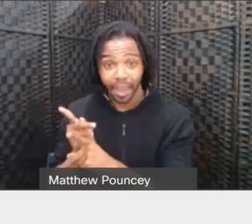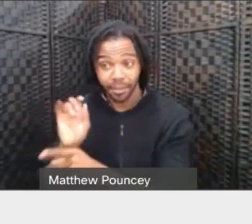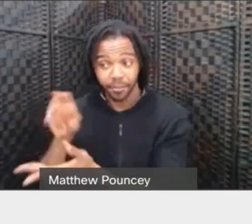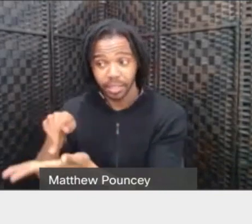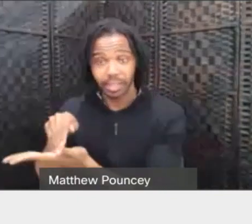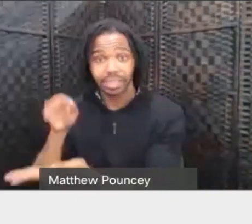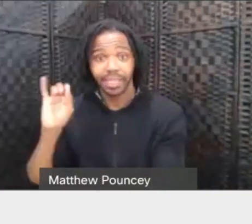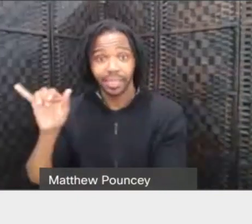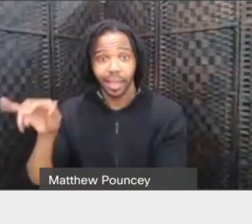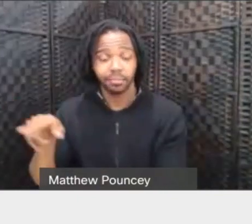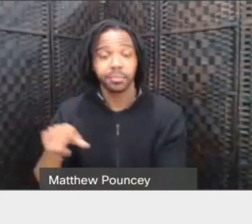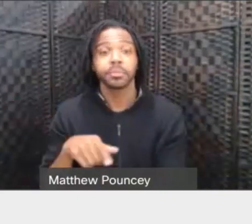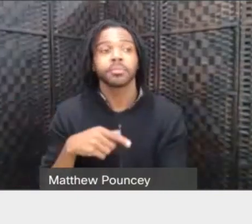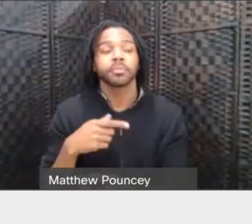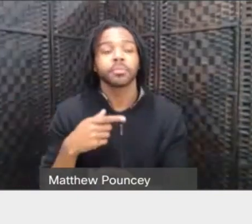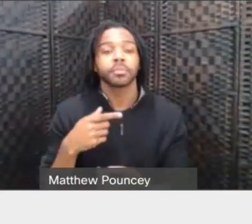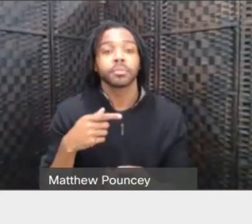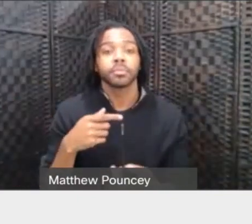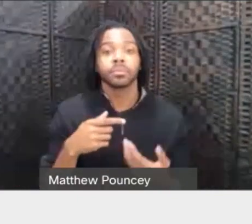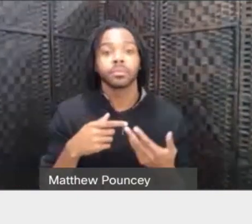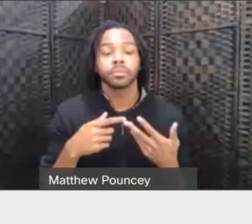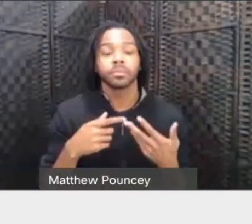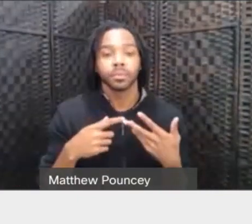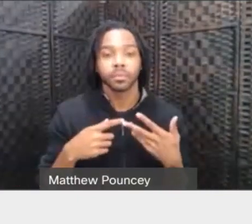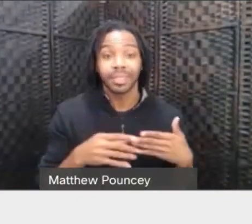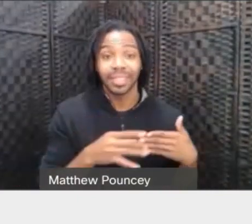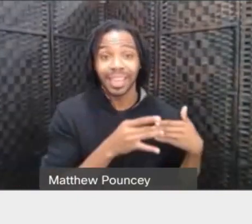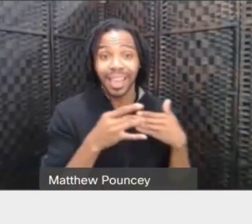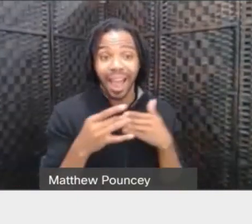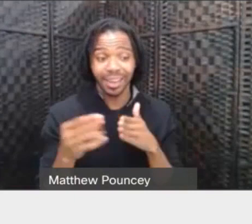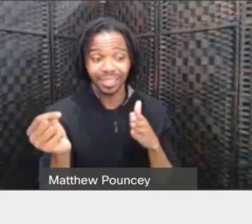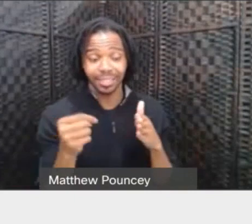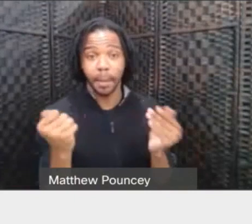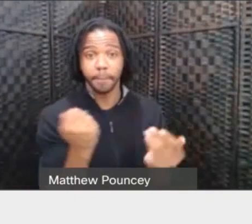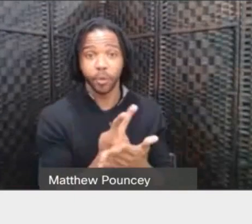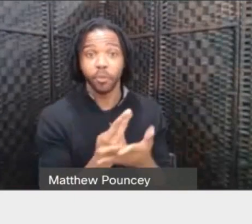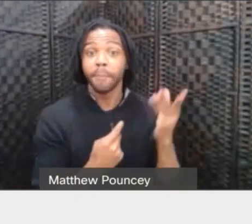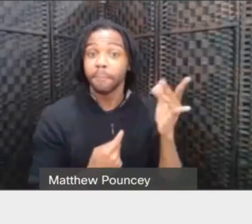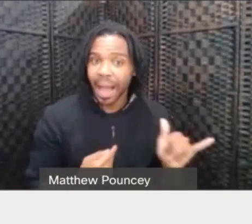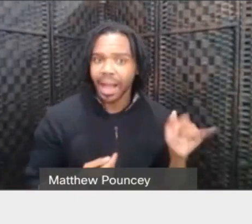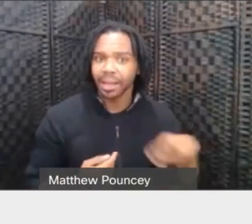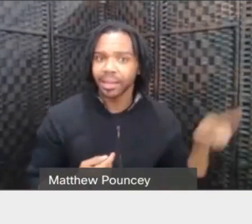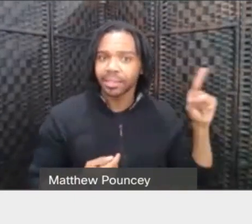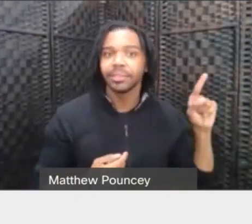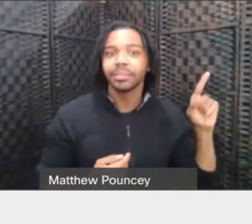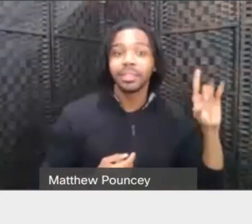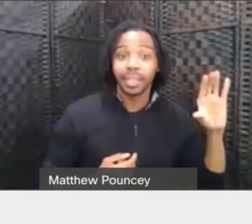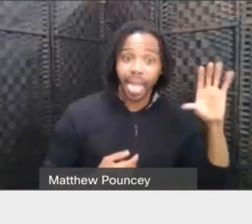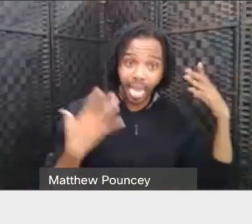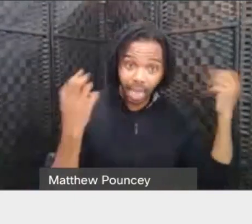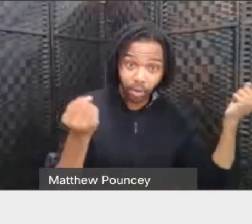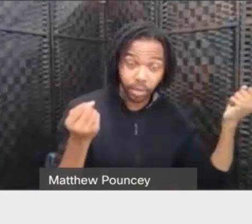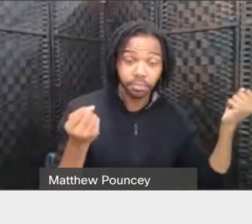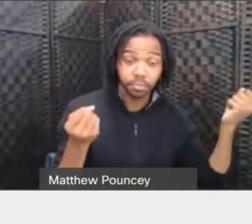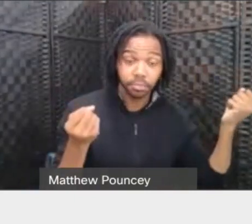the guidance that was approved by DC Health, issued by DDS, and has not been updated for day